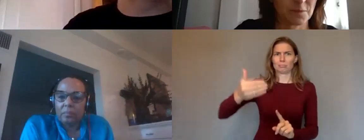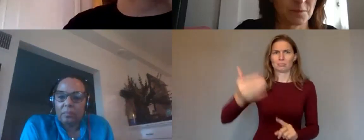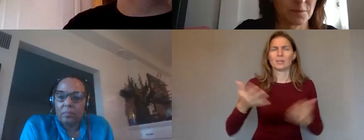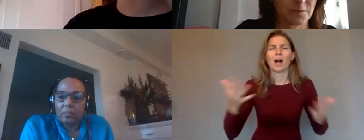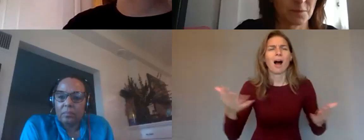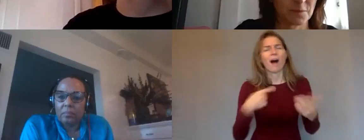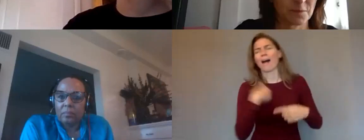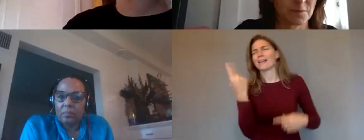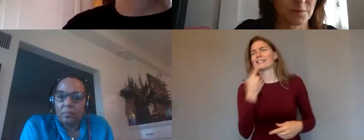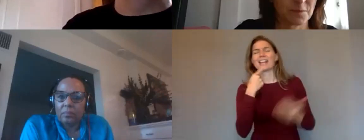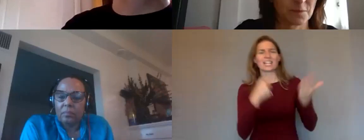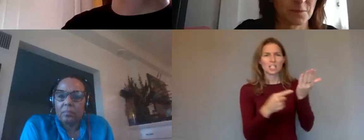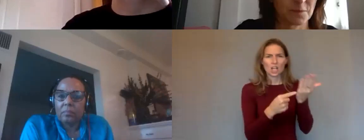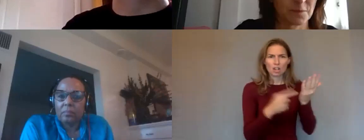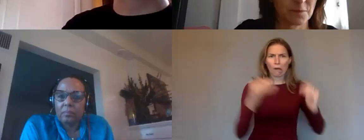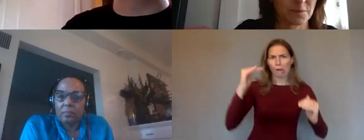technology is a great leveler.